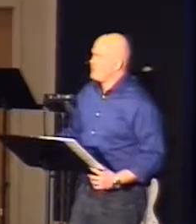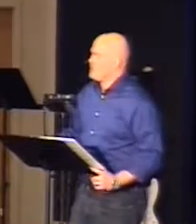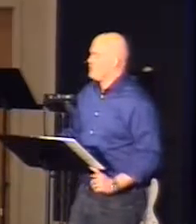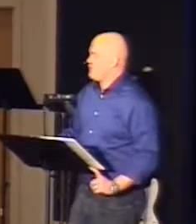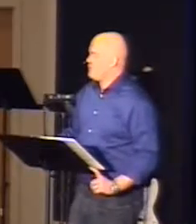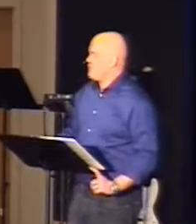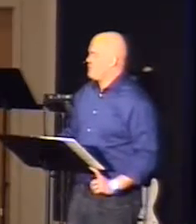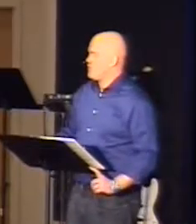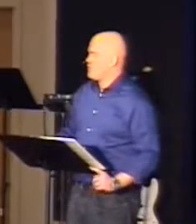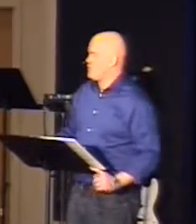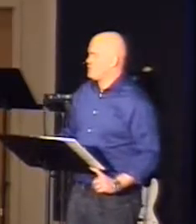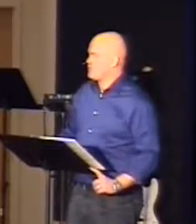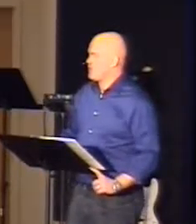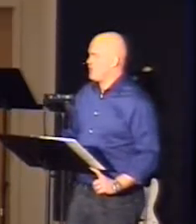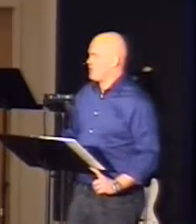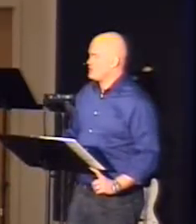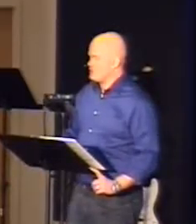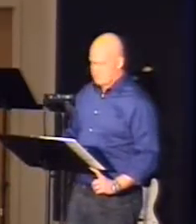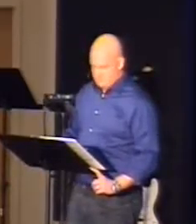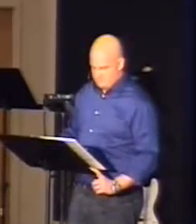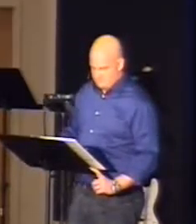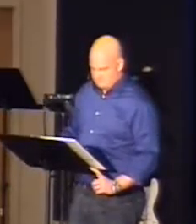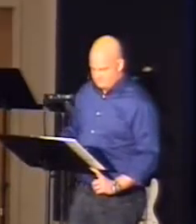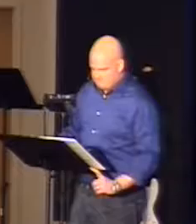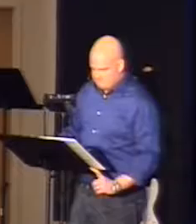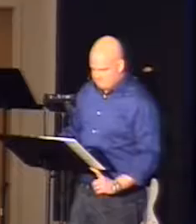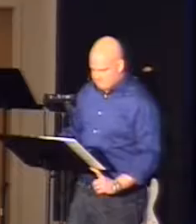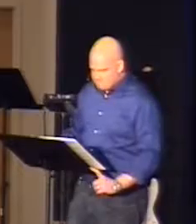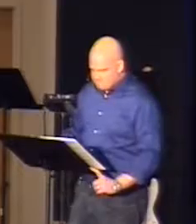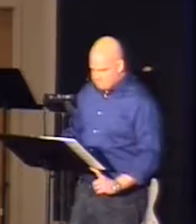We really need to remember who it is we're talking to.